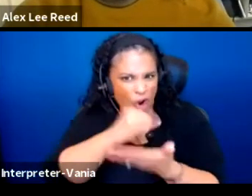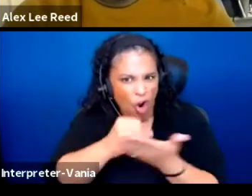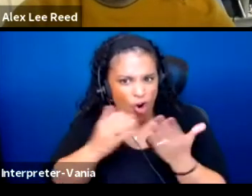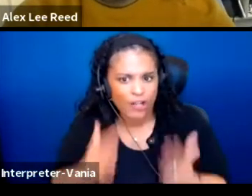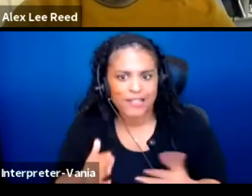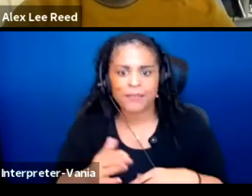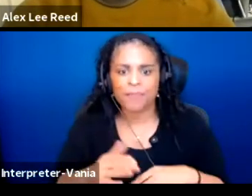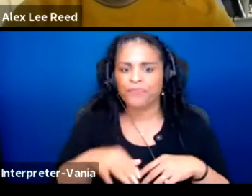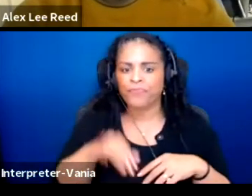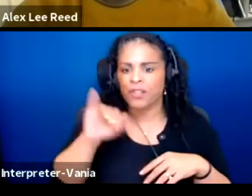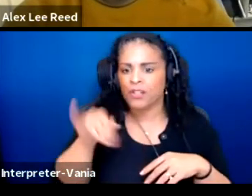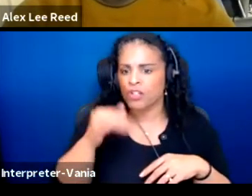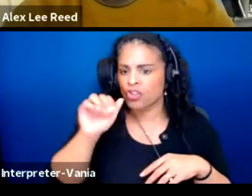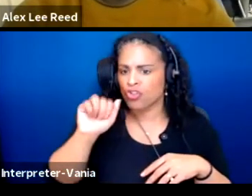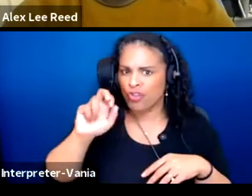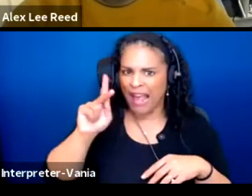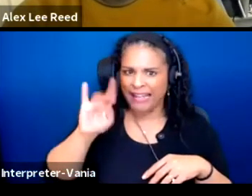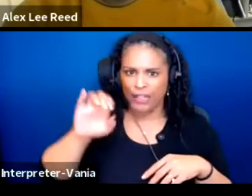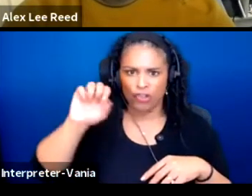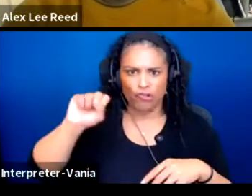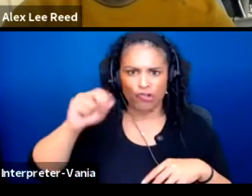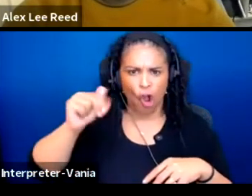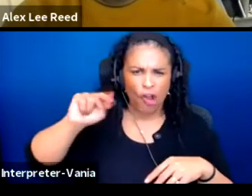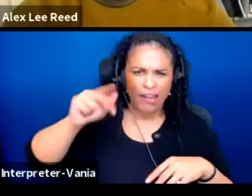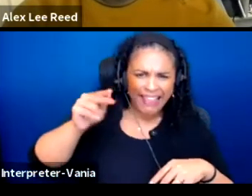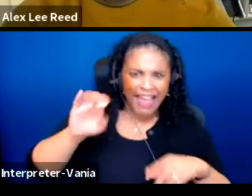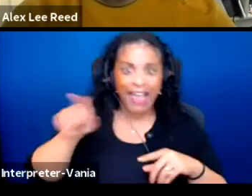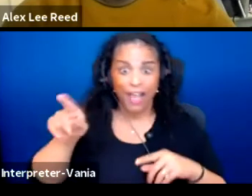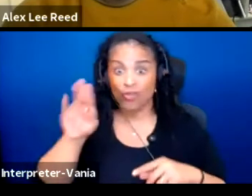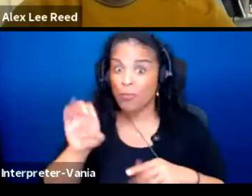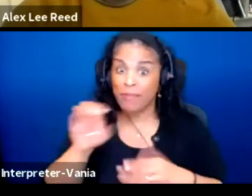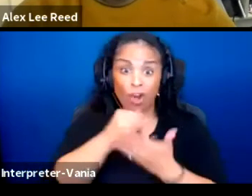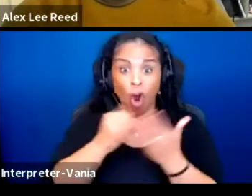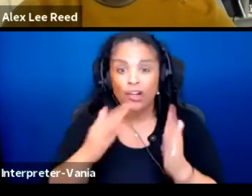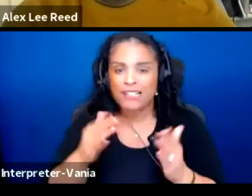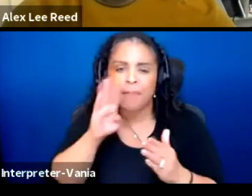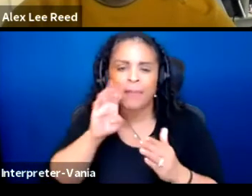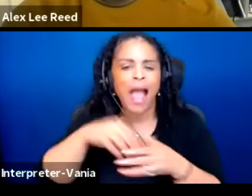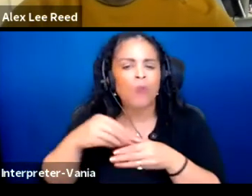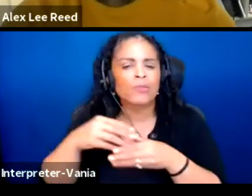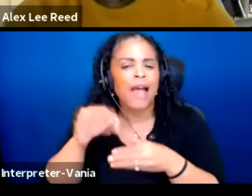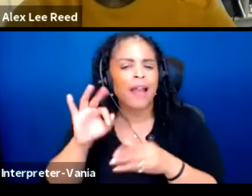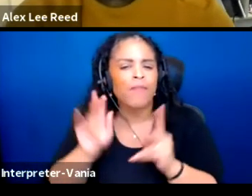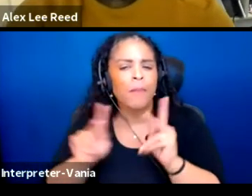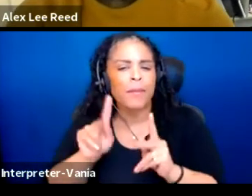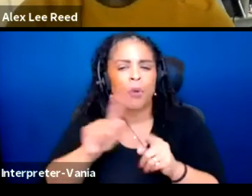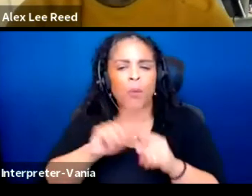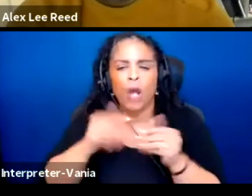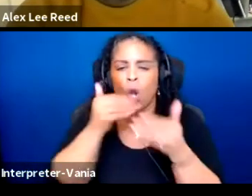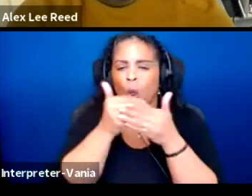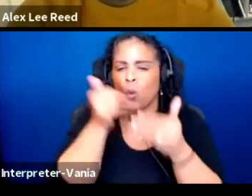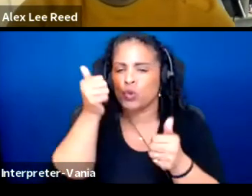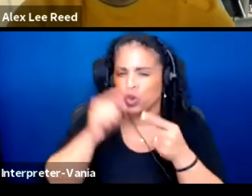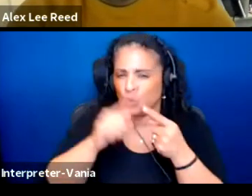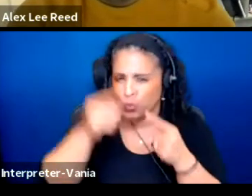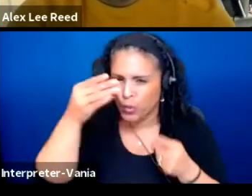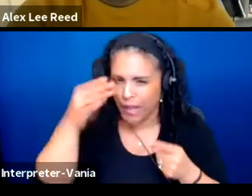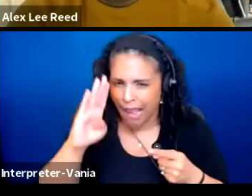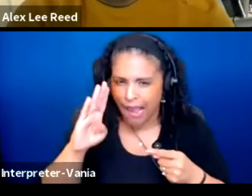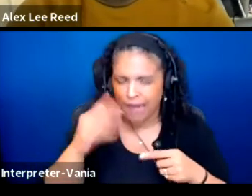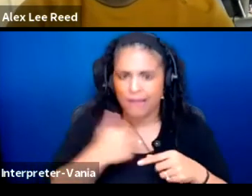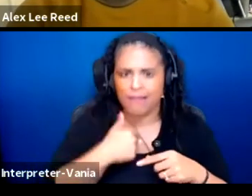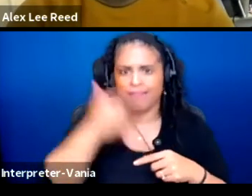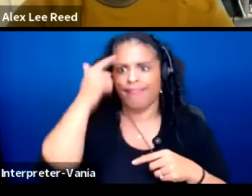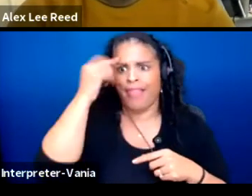Entezaki Shange once said to me, to be an artist is to be outside the people, but closer to God. And I think